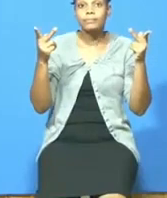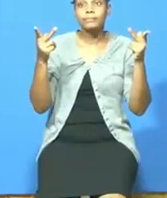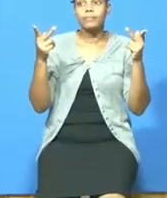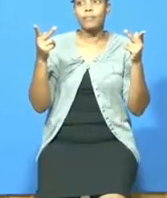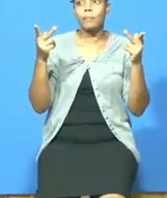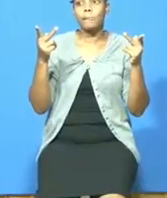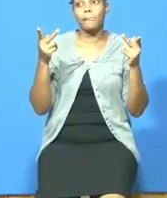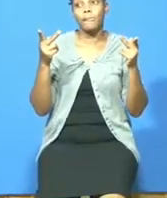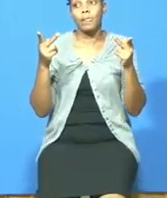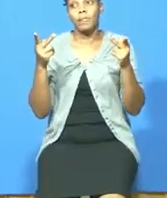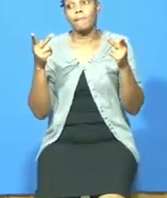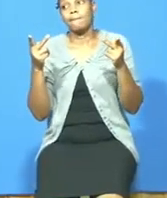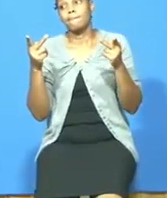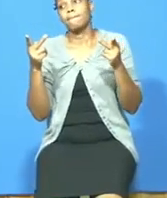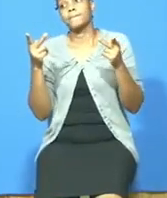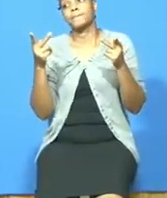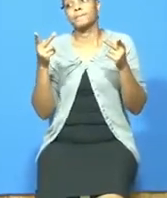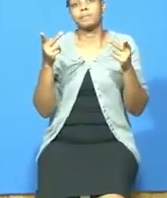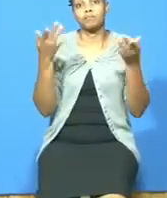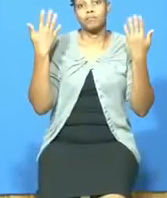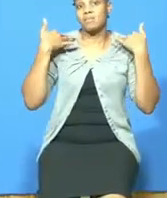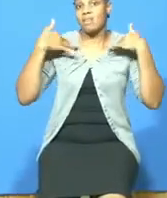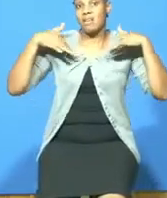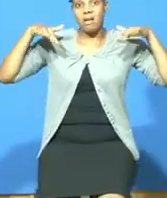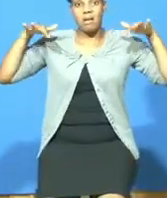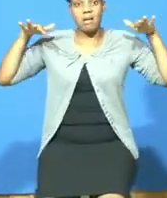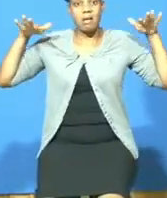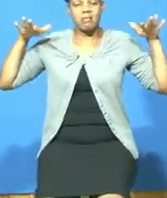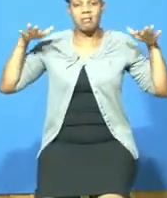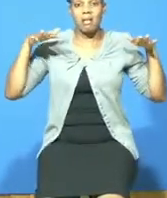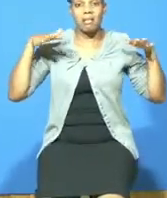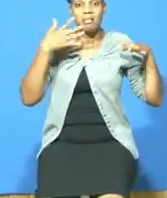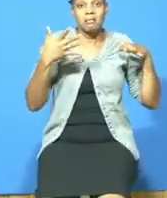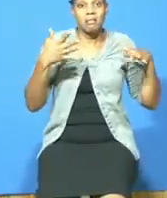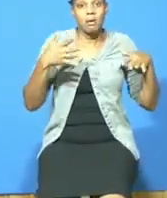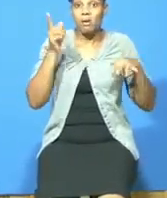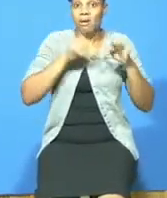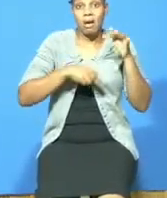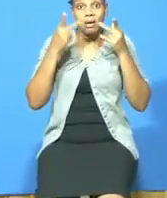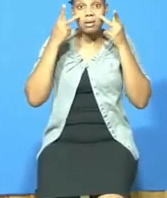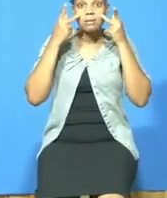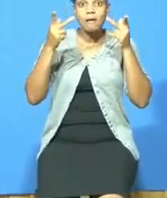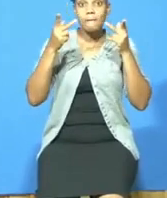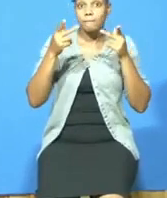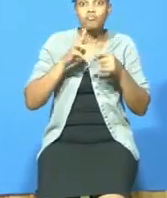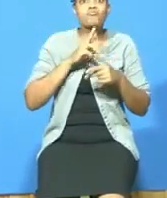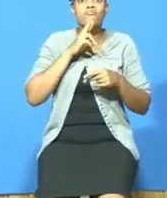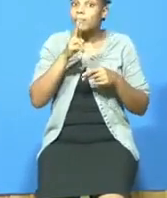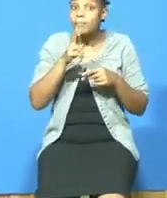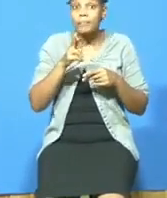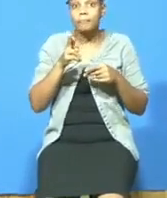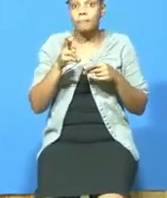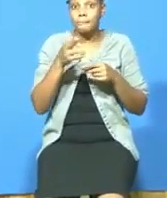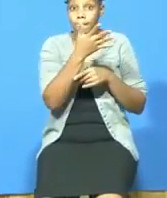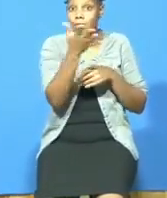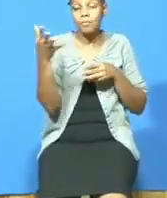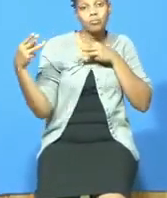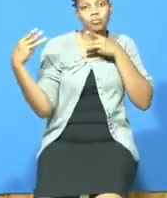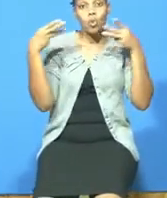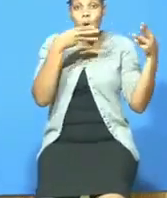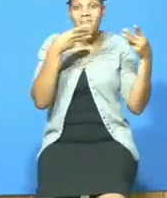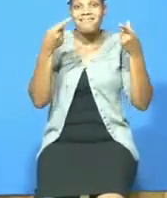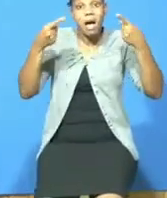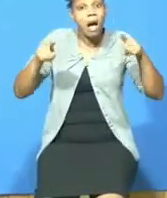invisible things are more real than the visible things. There is a battle that is going on. There's